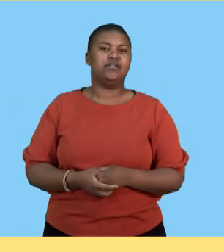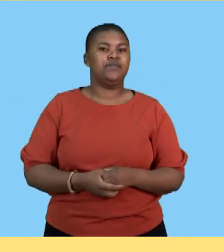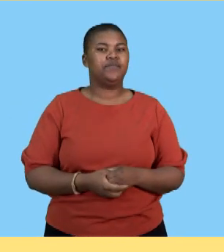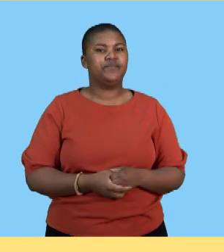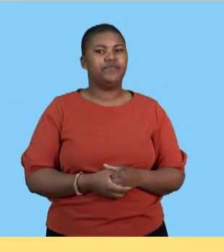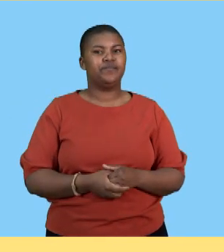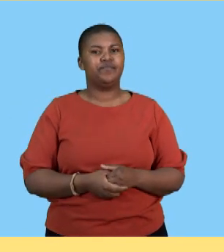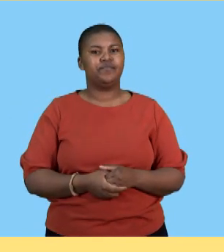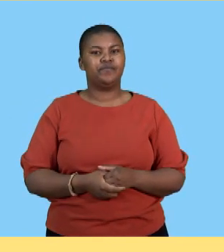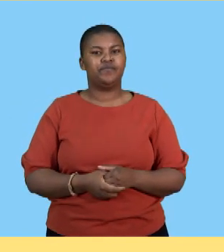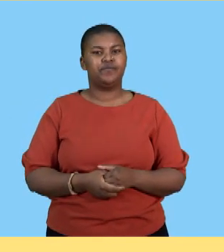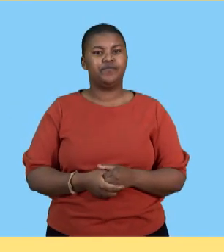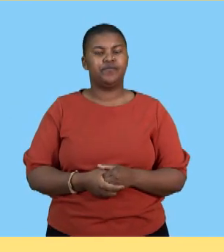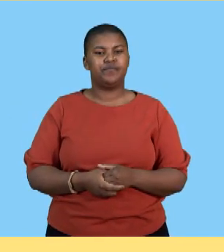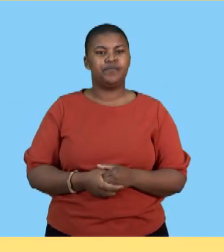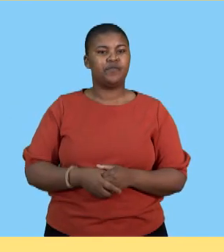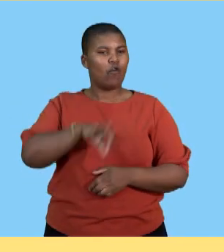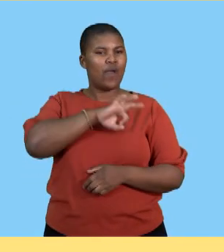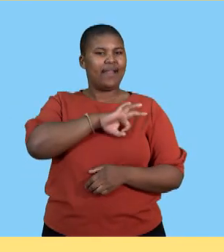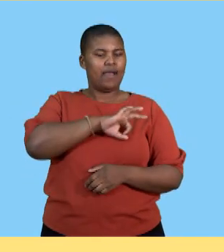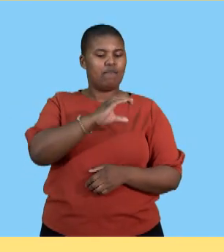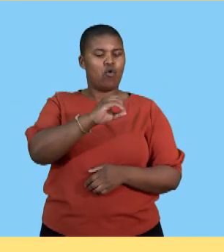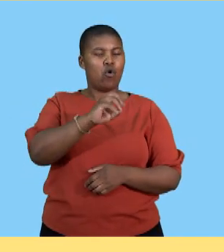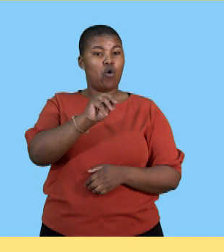33,000 commission income.